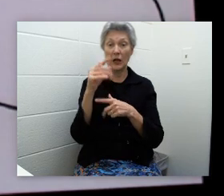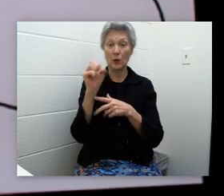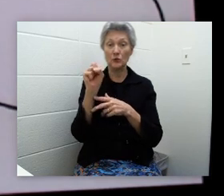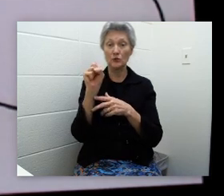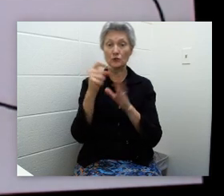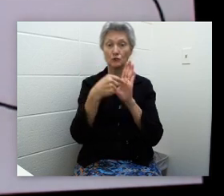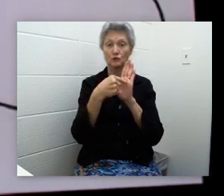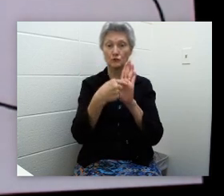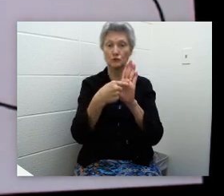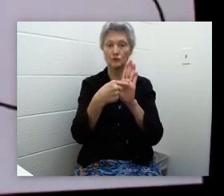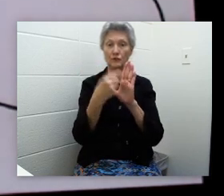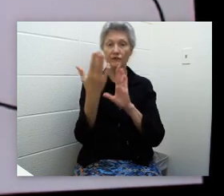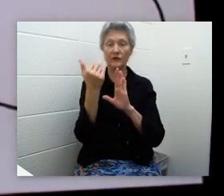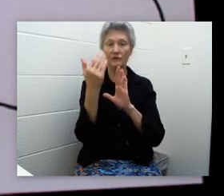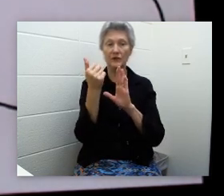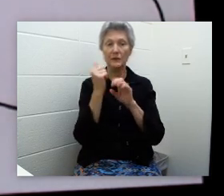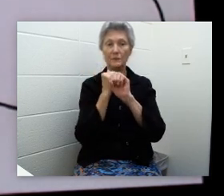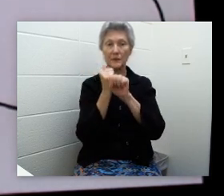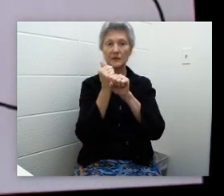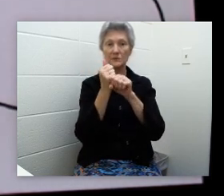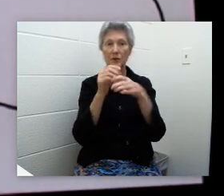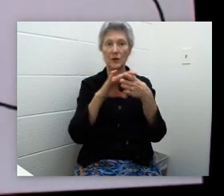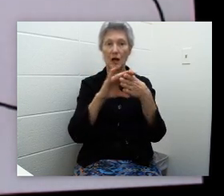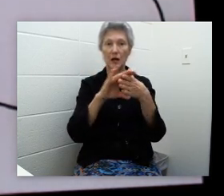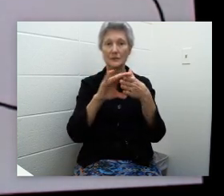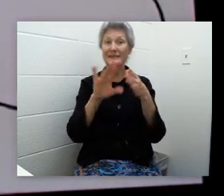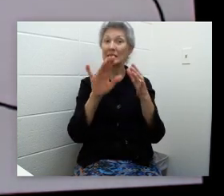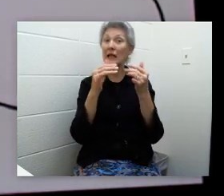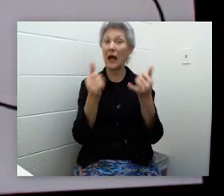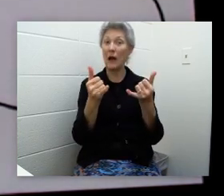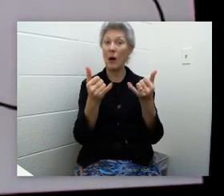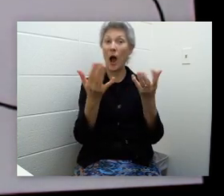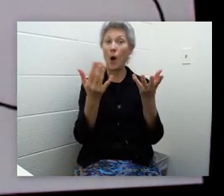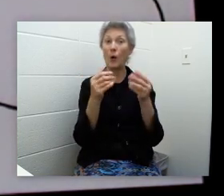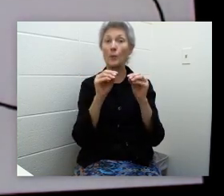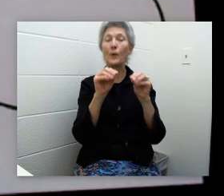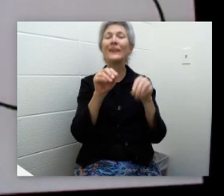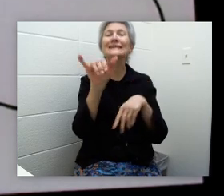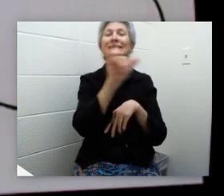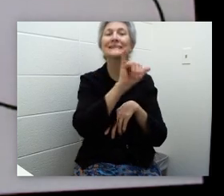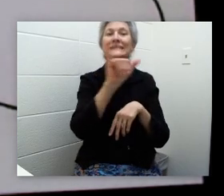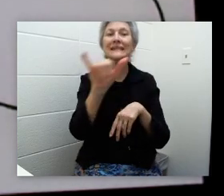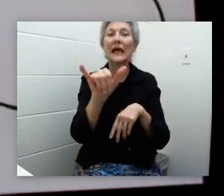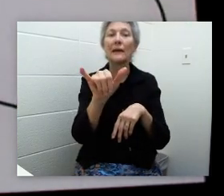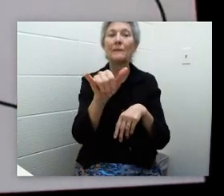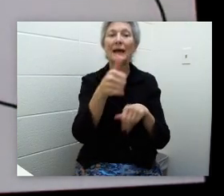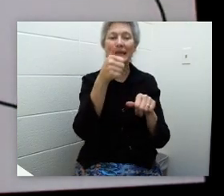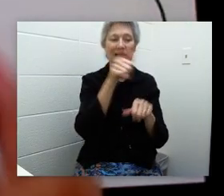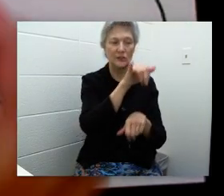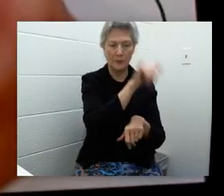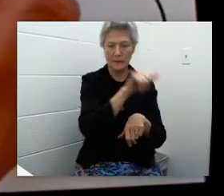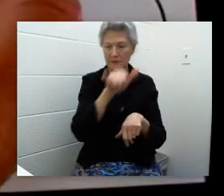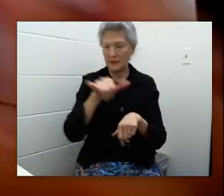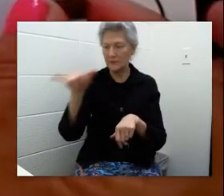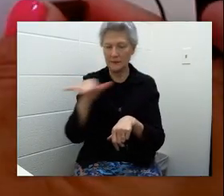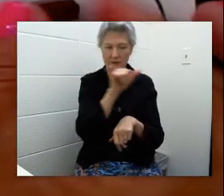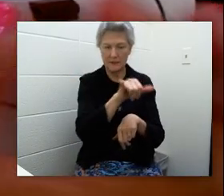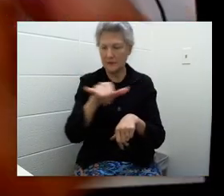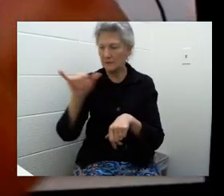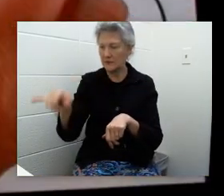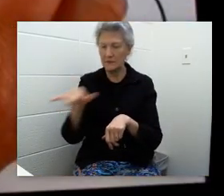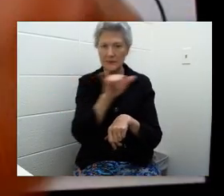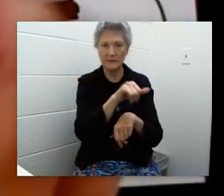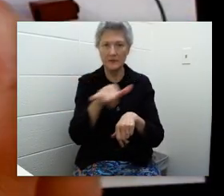represent my 15 baseball cards. Now, I want to put the same number on each page. So I'm going to